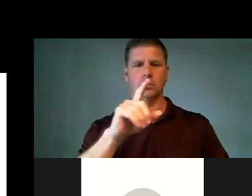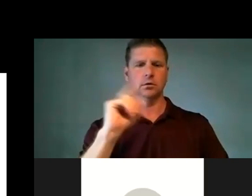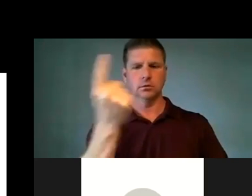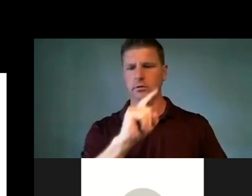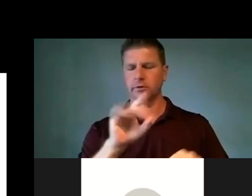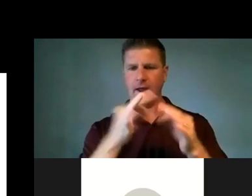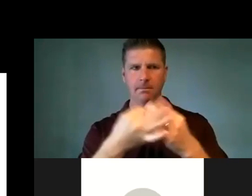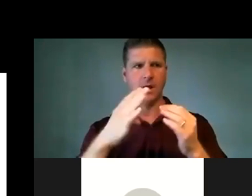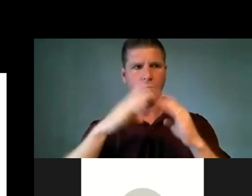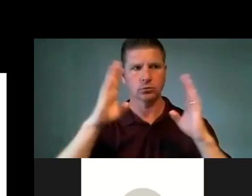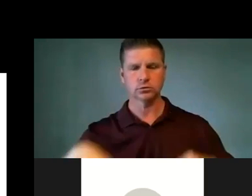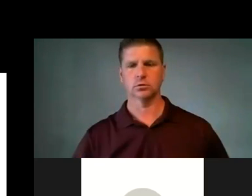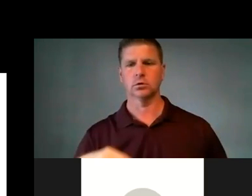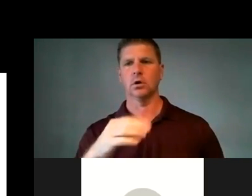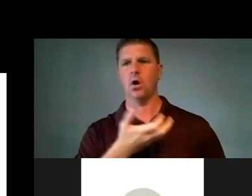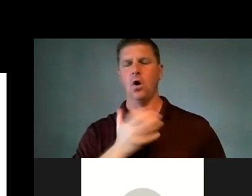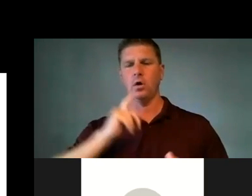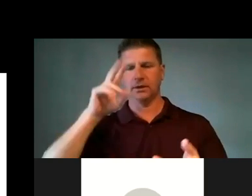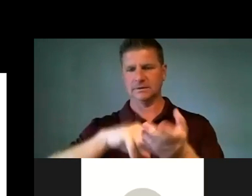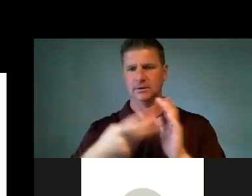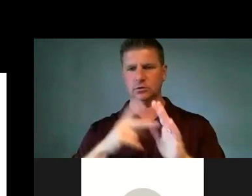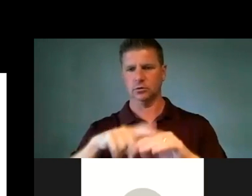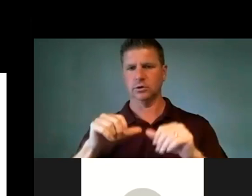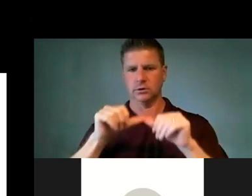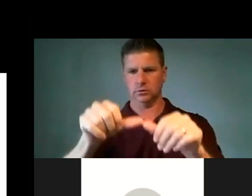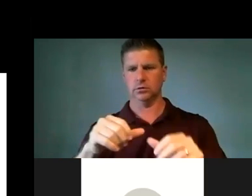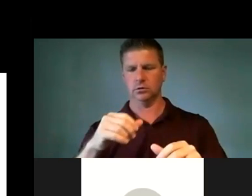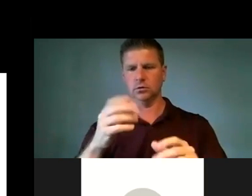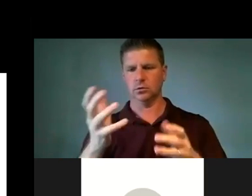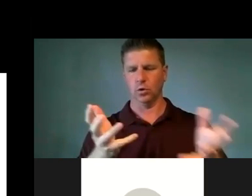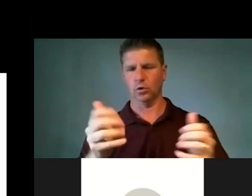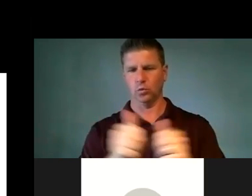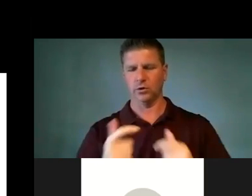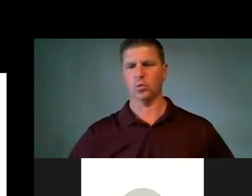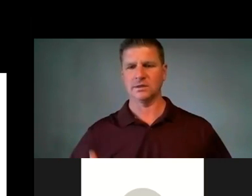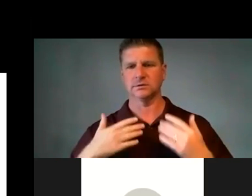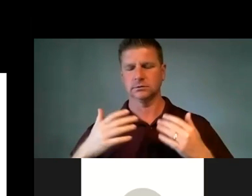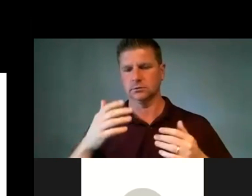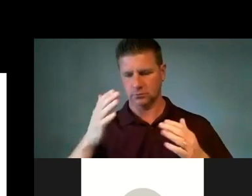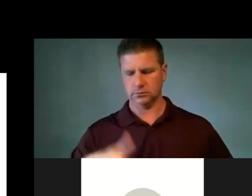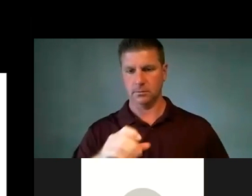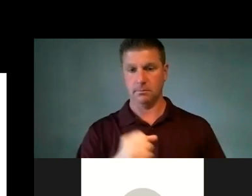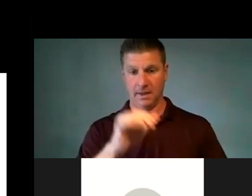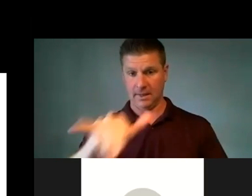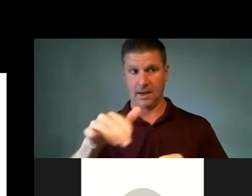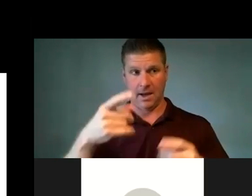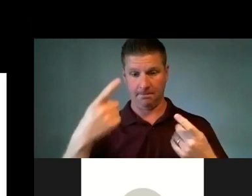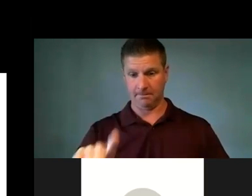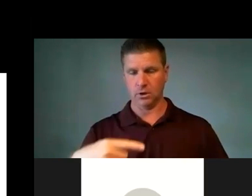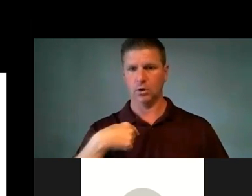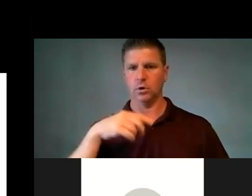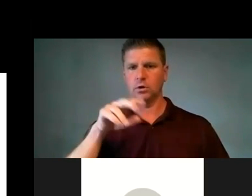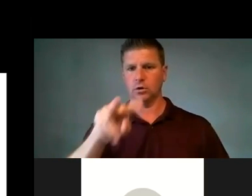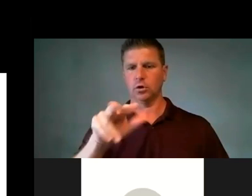housing, and our intent to continue working with the residents to make that happen. We are looking